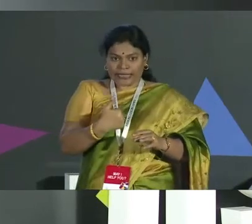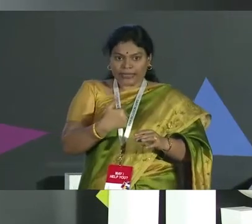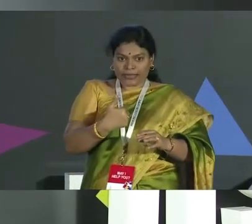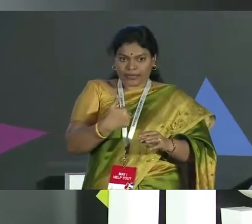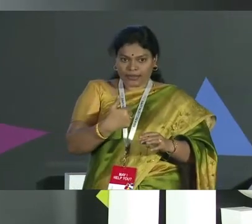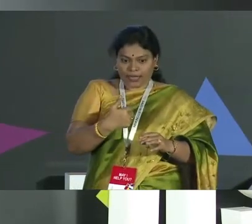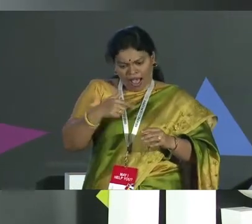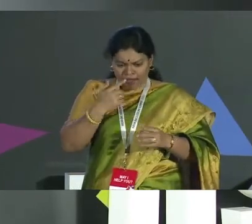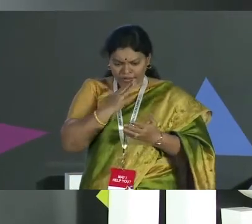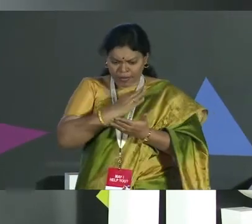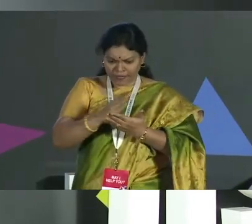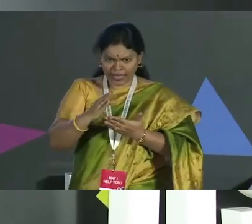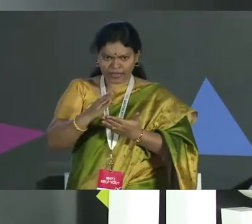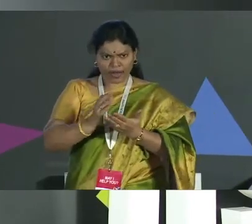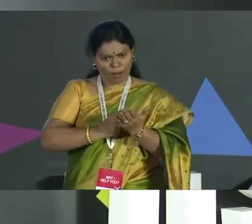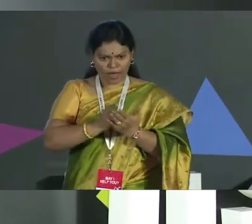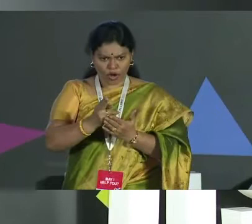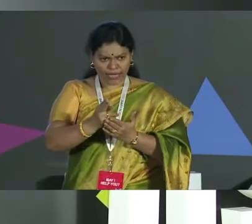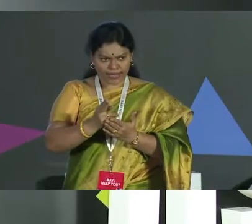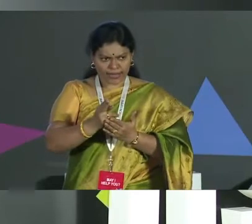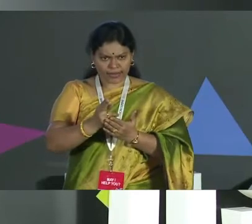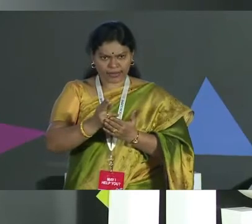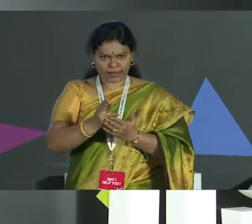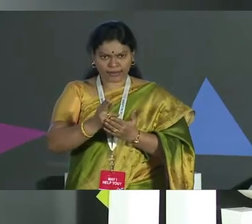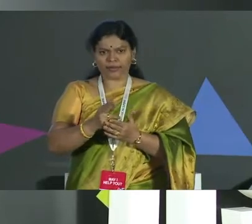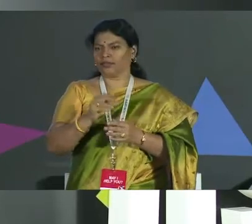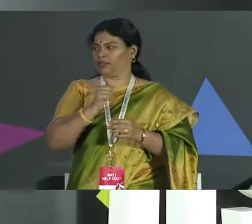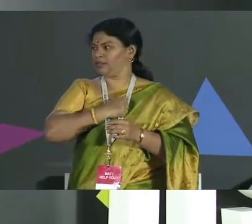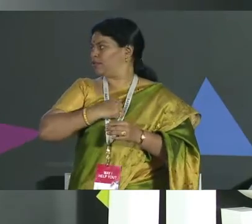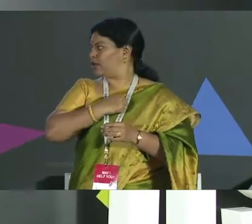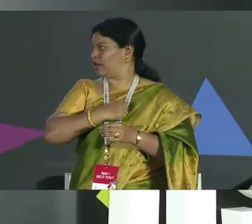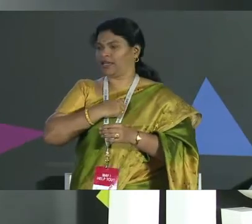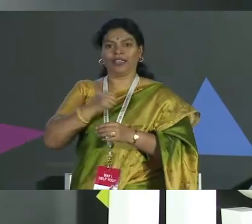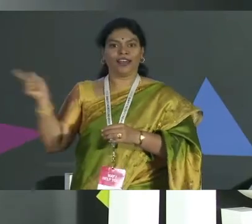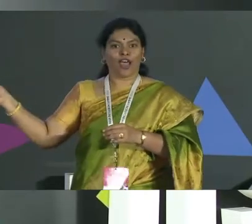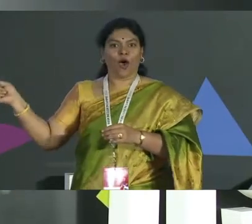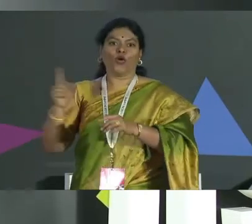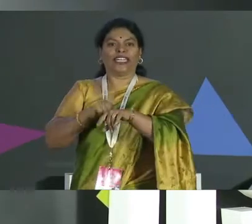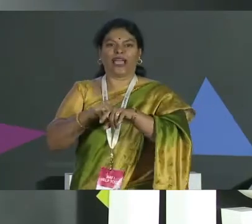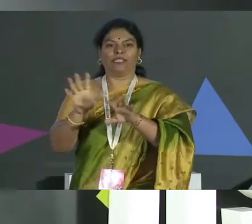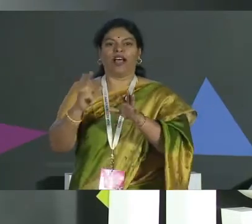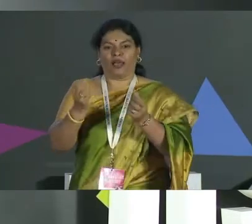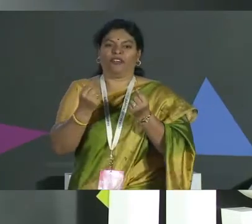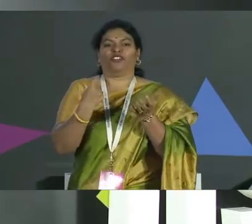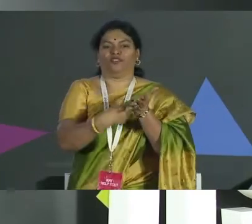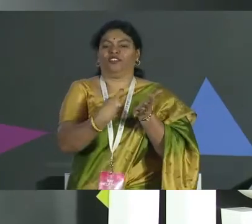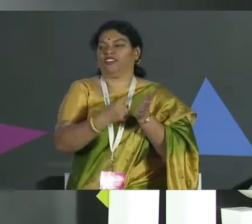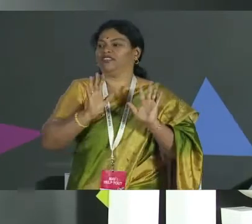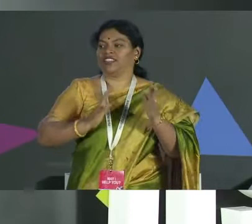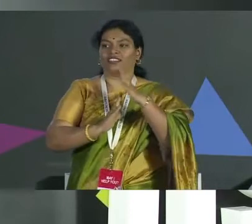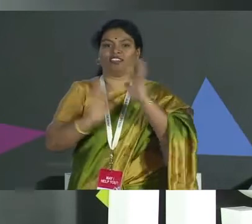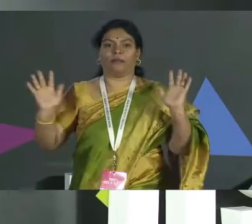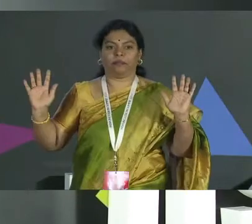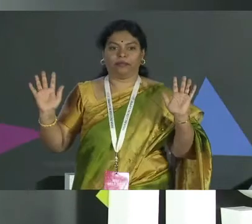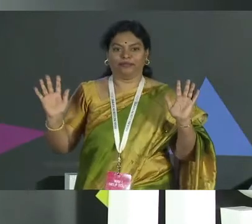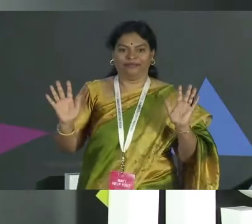we completely honest in everything of our life? And time out, so I'm going to follow the rules. Thank you so much. I think we are running